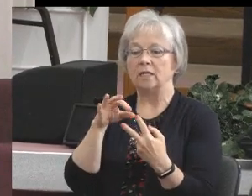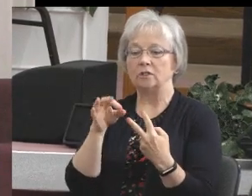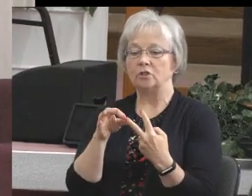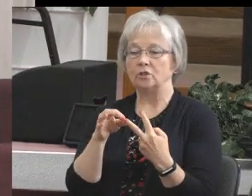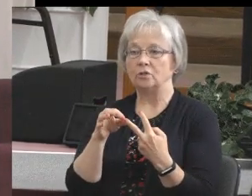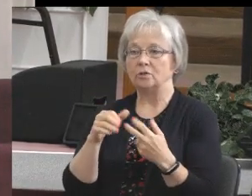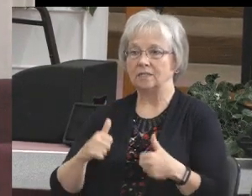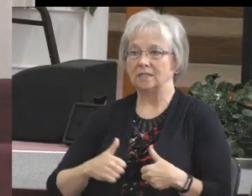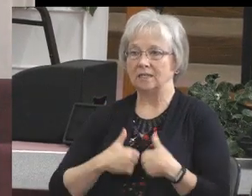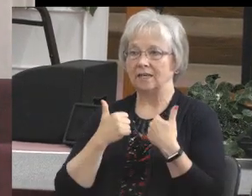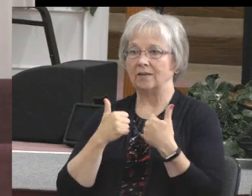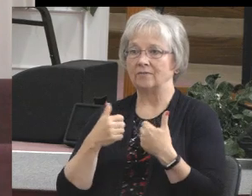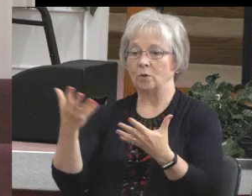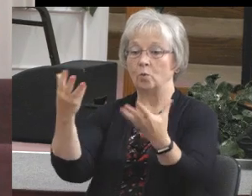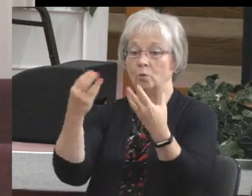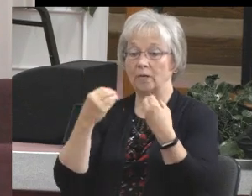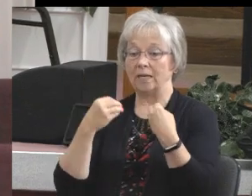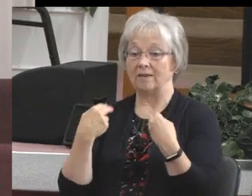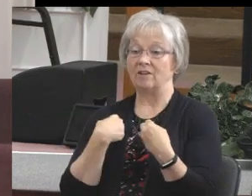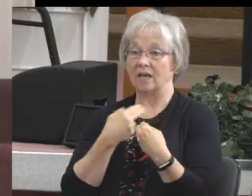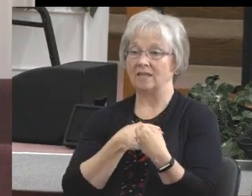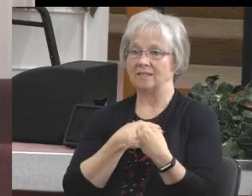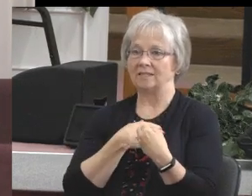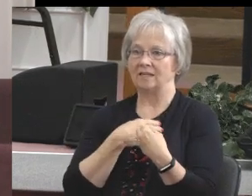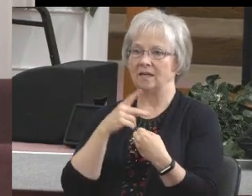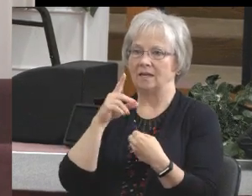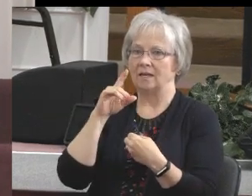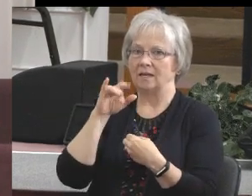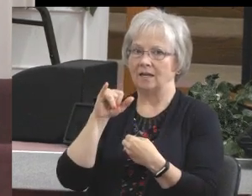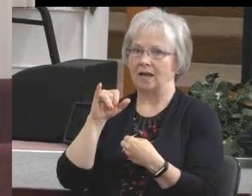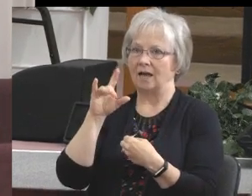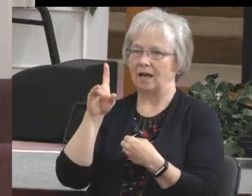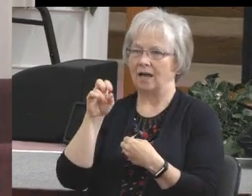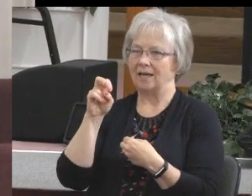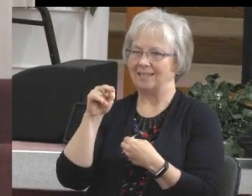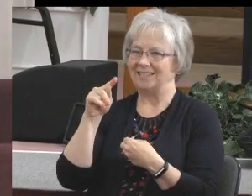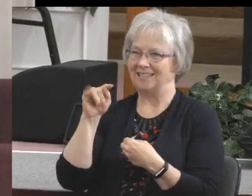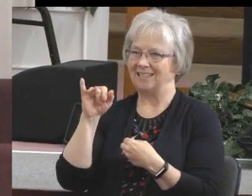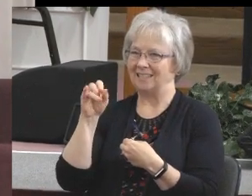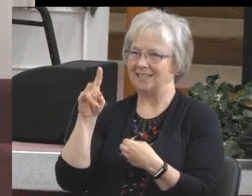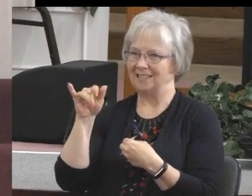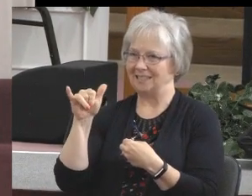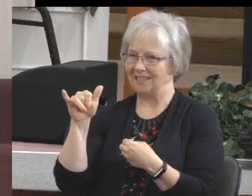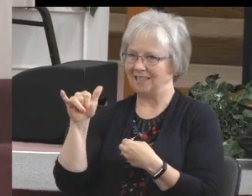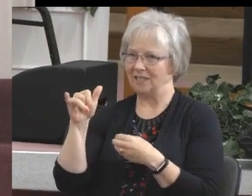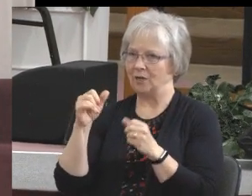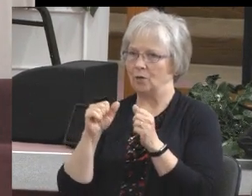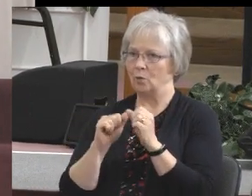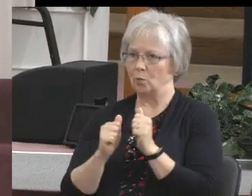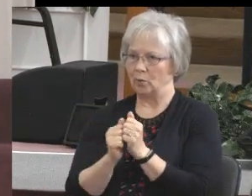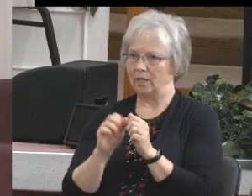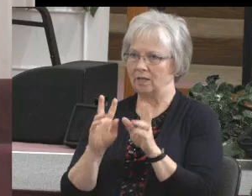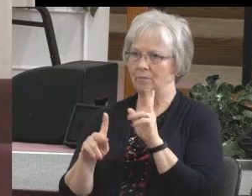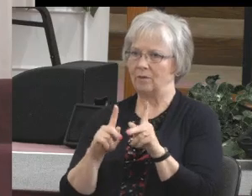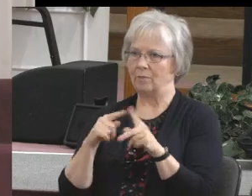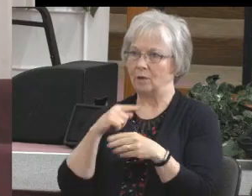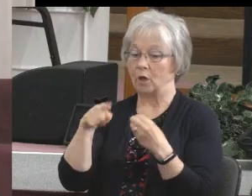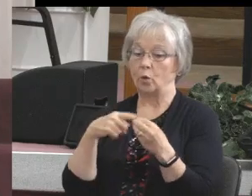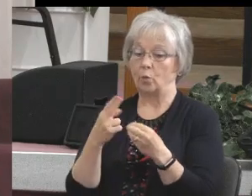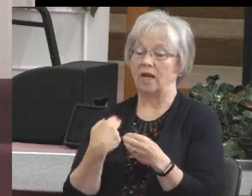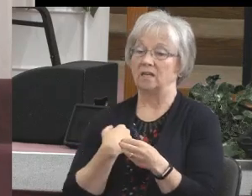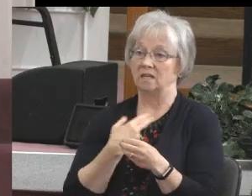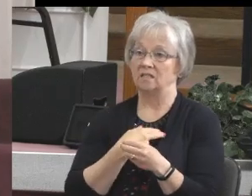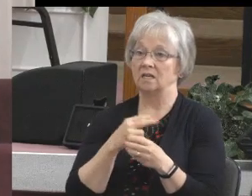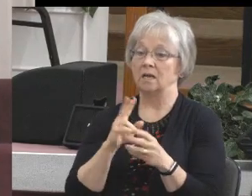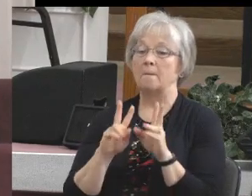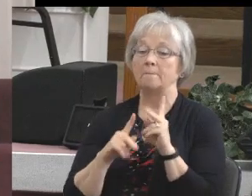often give us an identity with those around us. And it does. Whether you want to admit it or not, you are